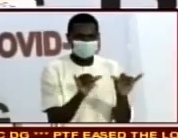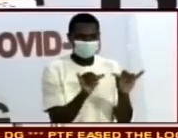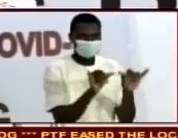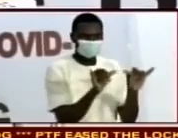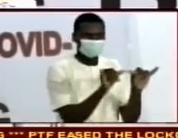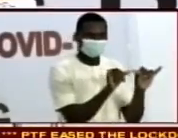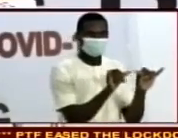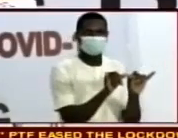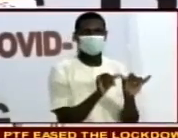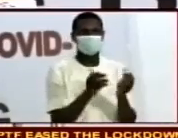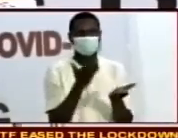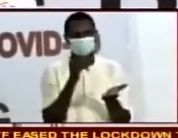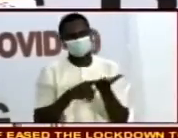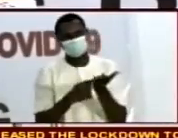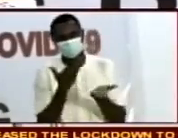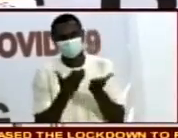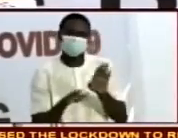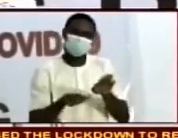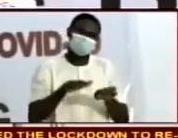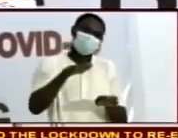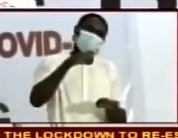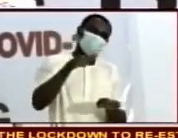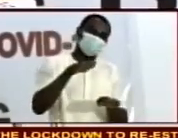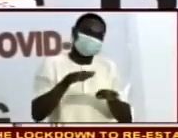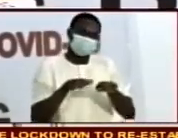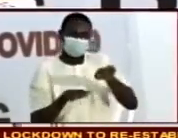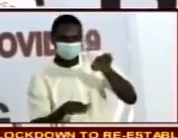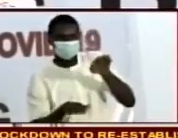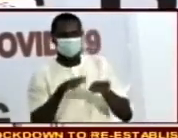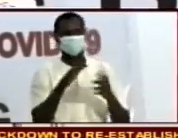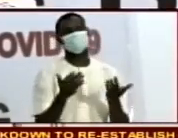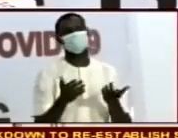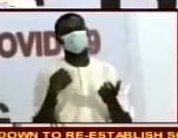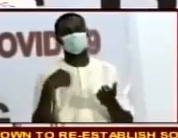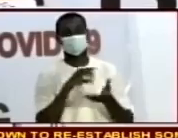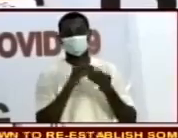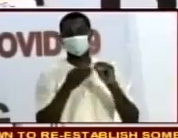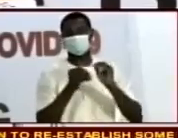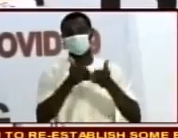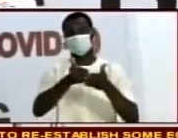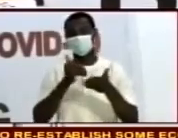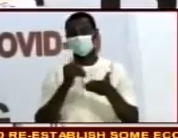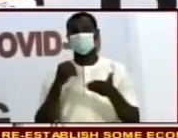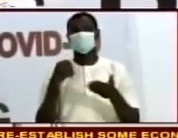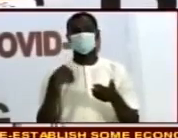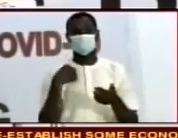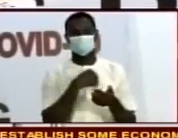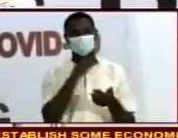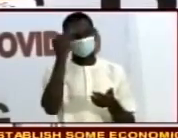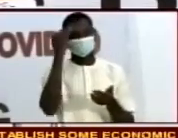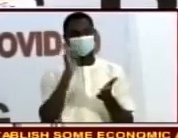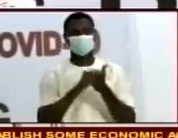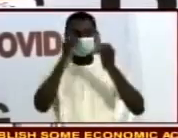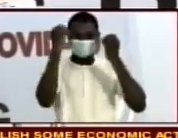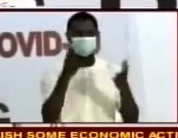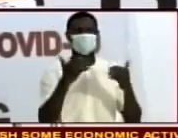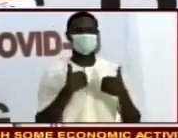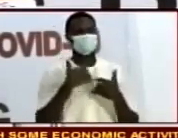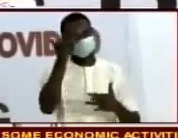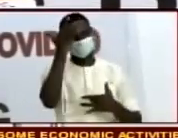fluctuate within a certain margin. And as we said before, they are generally connected to pre-existing